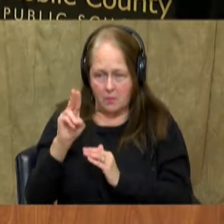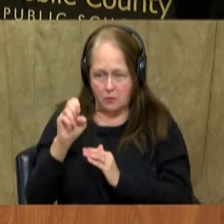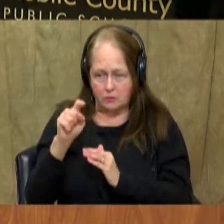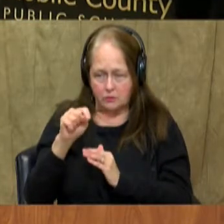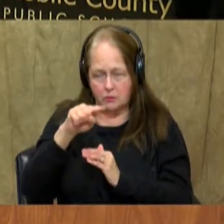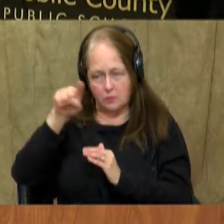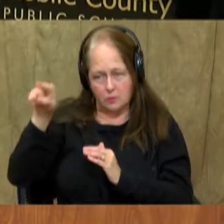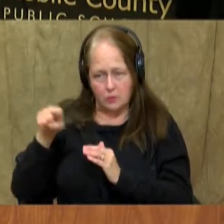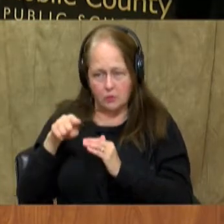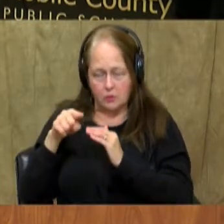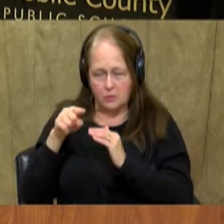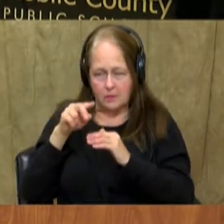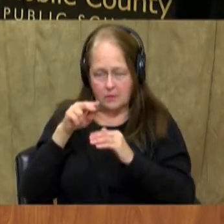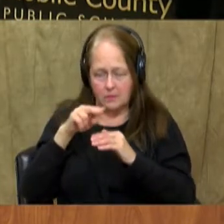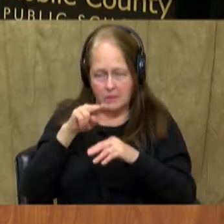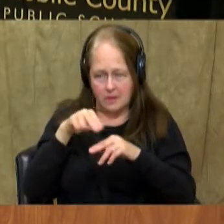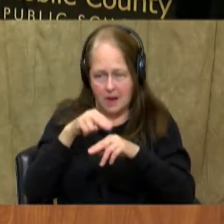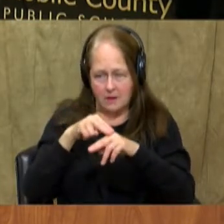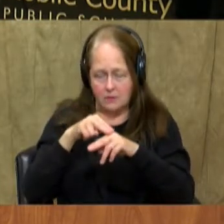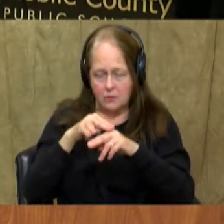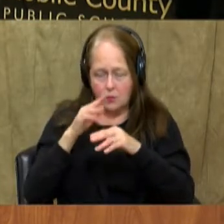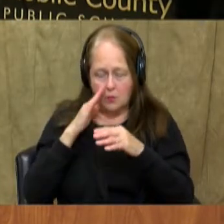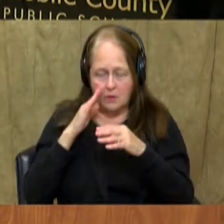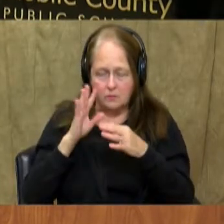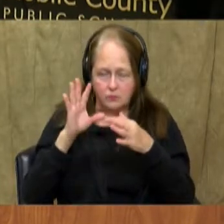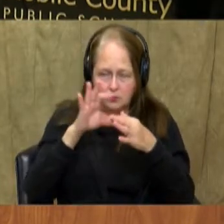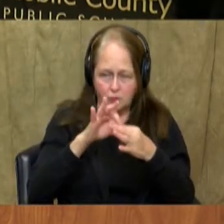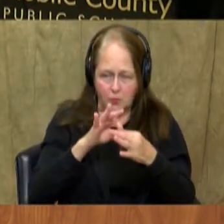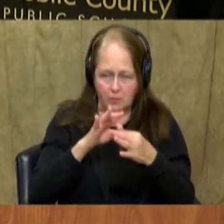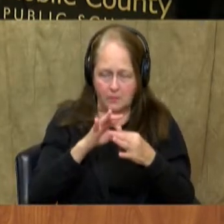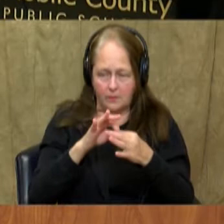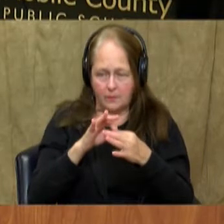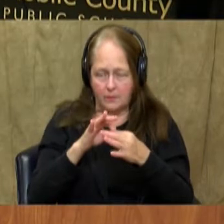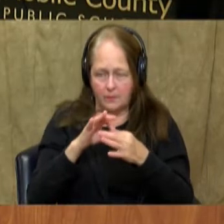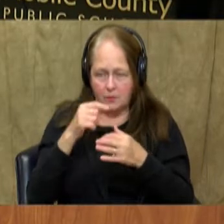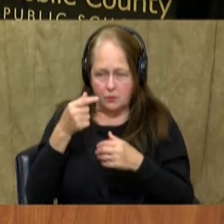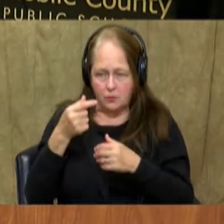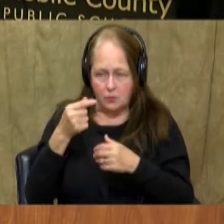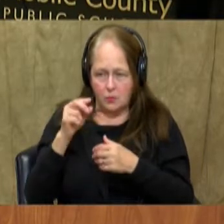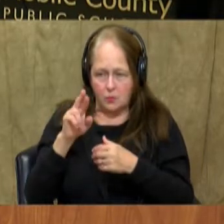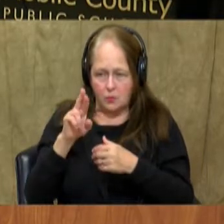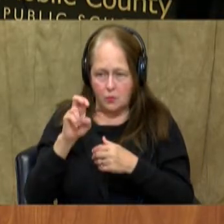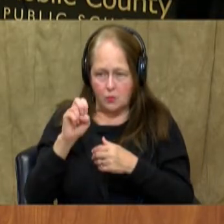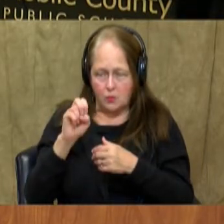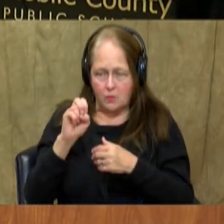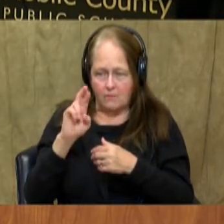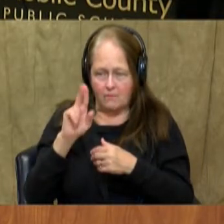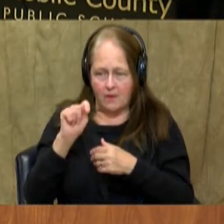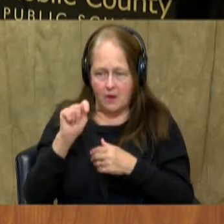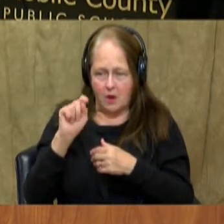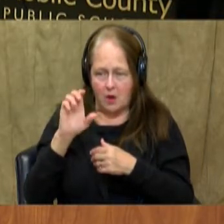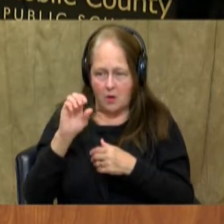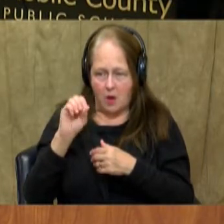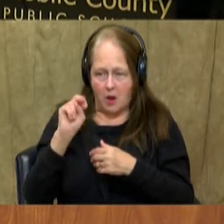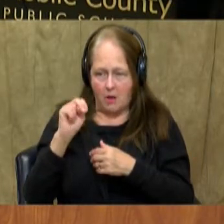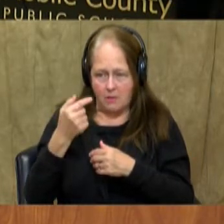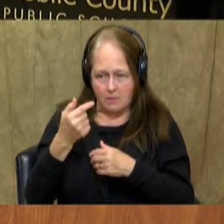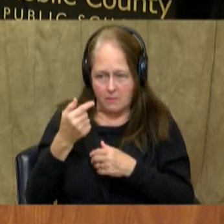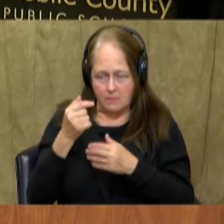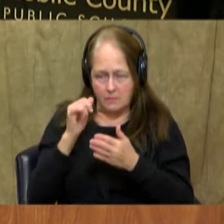would follow. And Viet Cong, guerrilla fighters opposed to the South Vietnamese